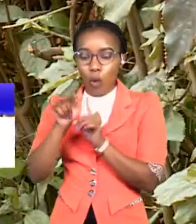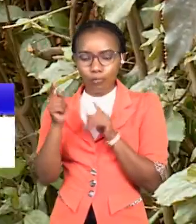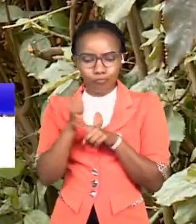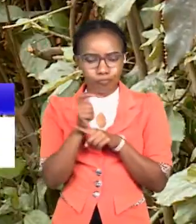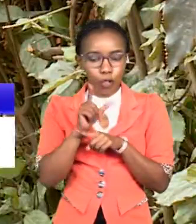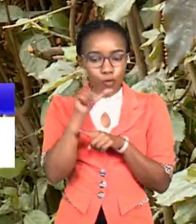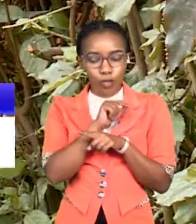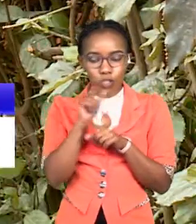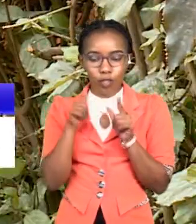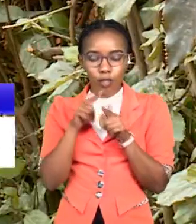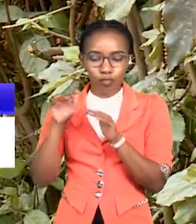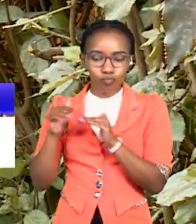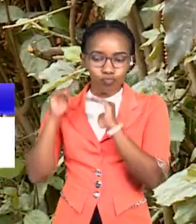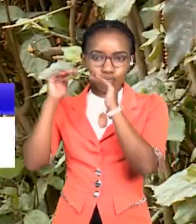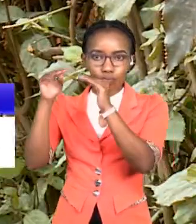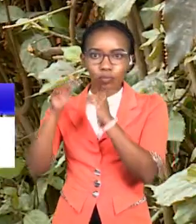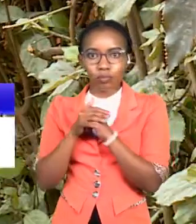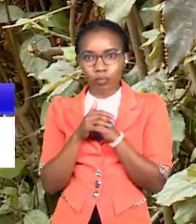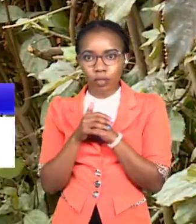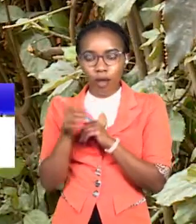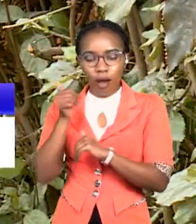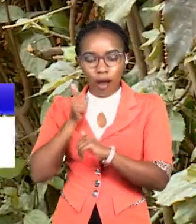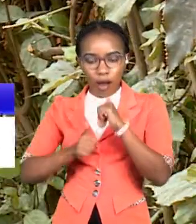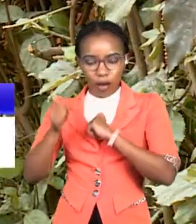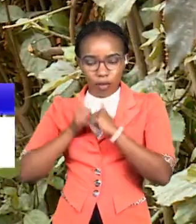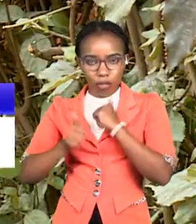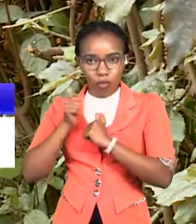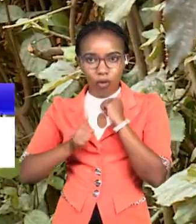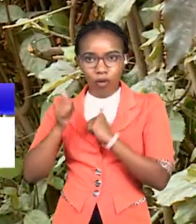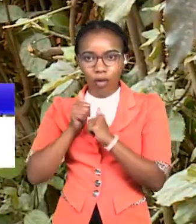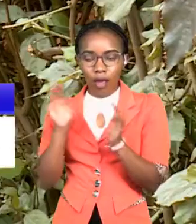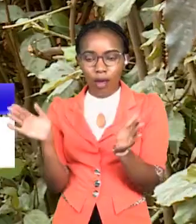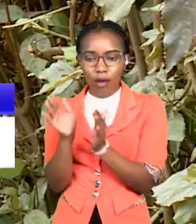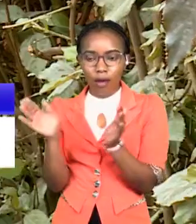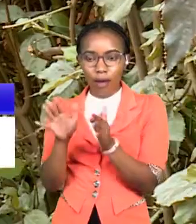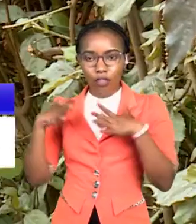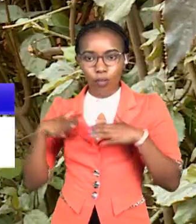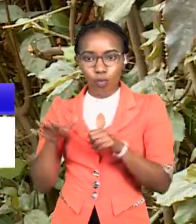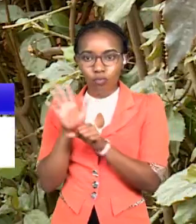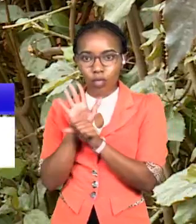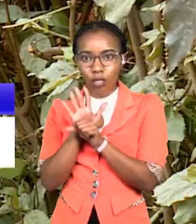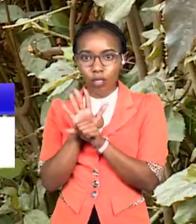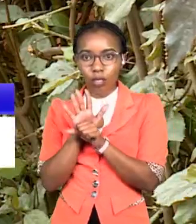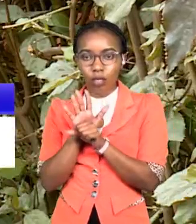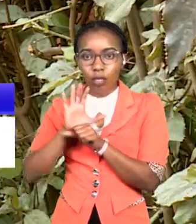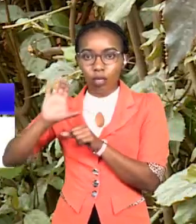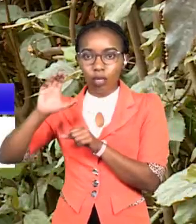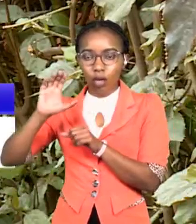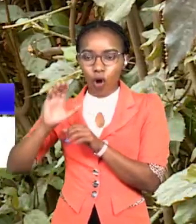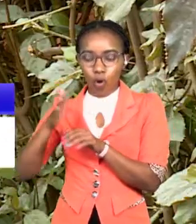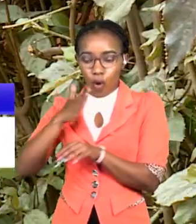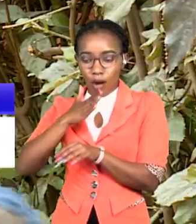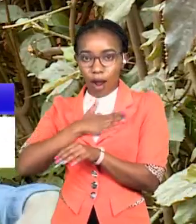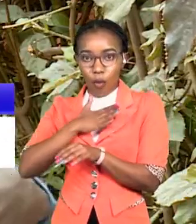training, then the next thing that you need to do is taking action. And we encourage a lot of people on our channel to take action,